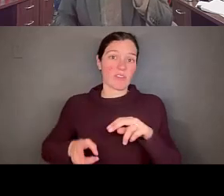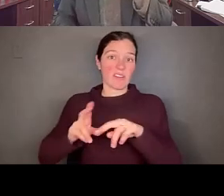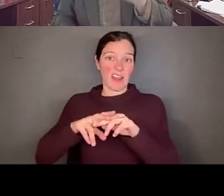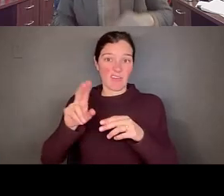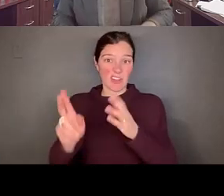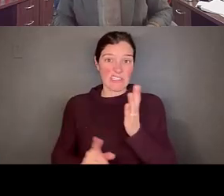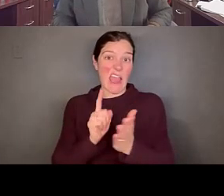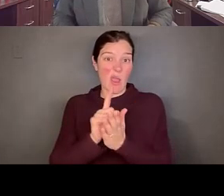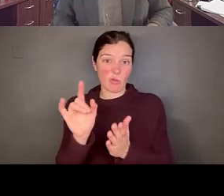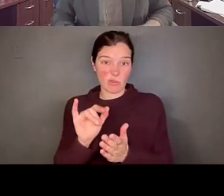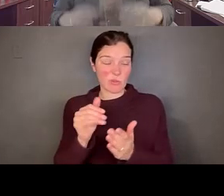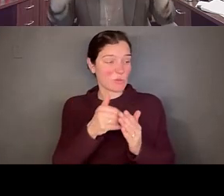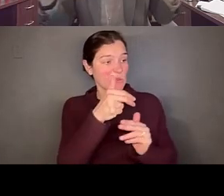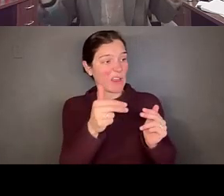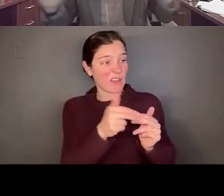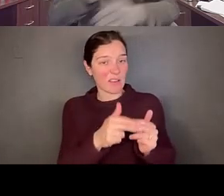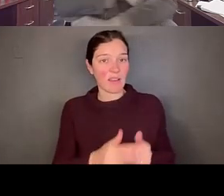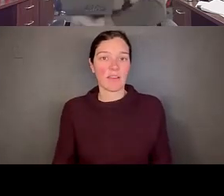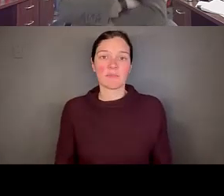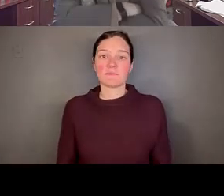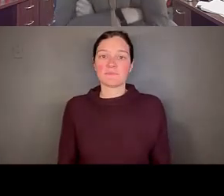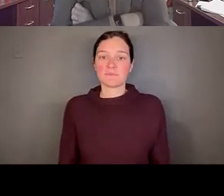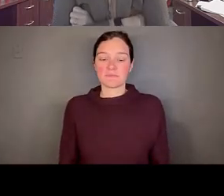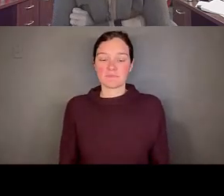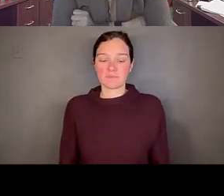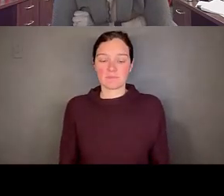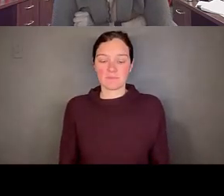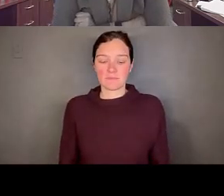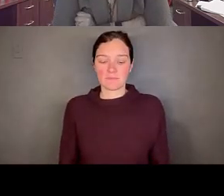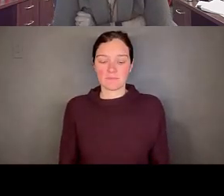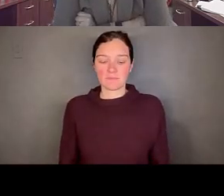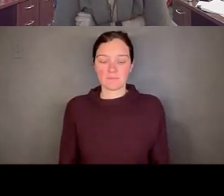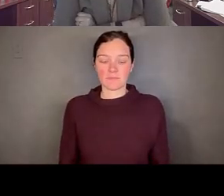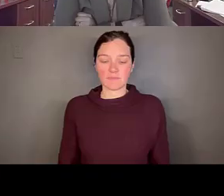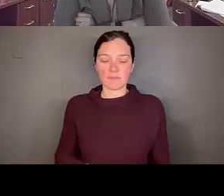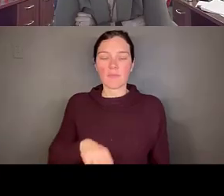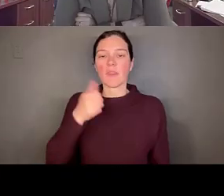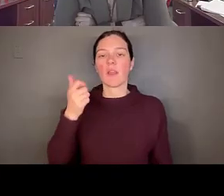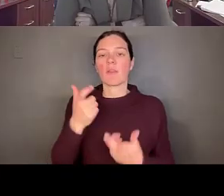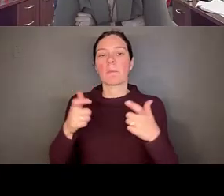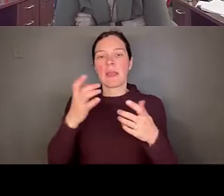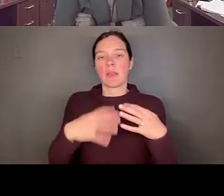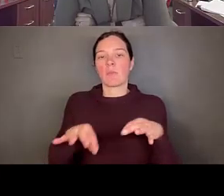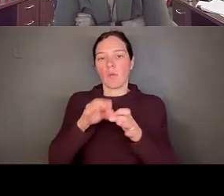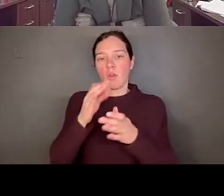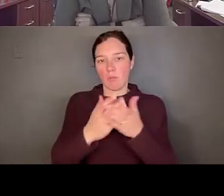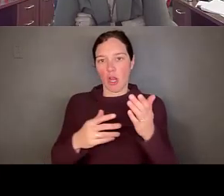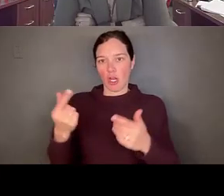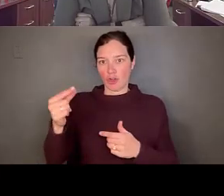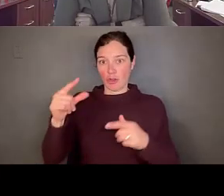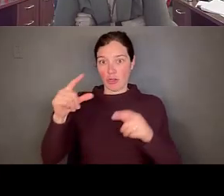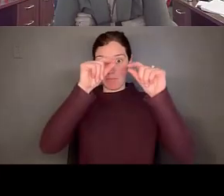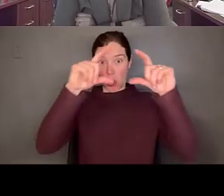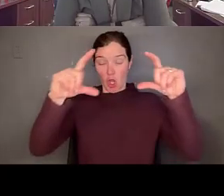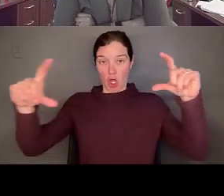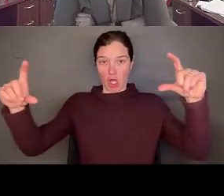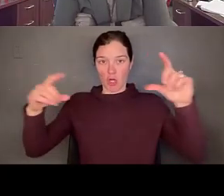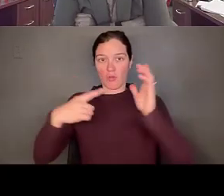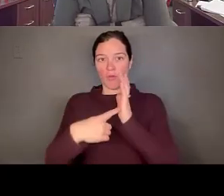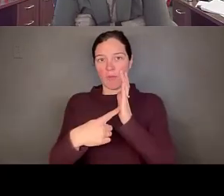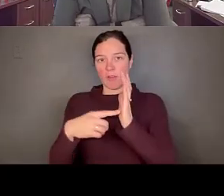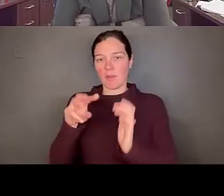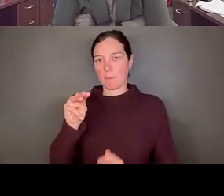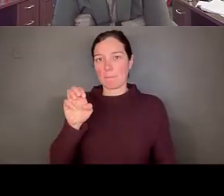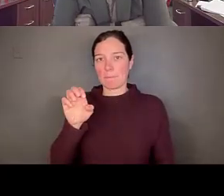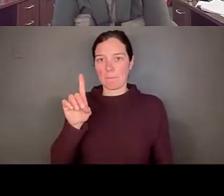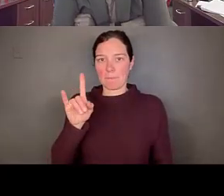please. I want to call out another really big important part. Green bars up the top represent Medicare, yellow